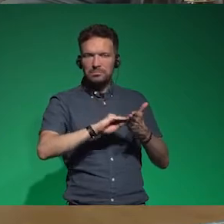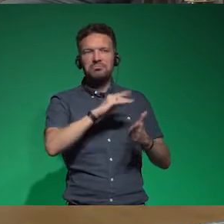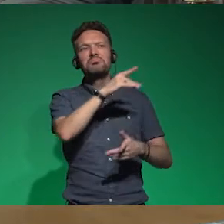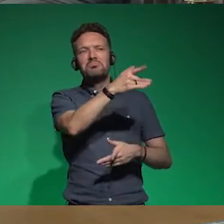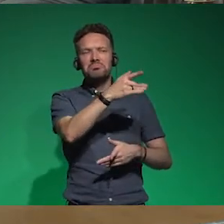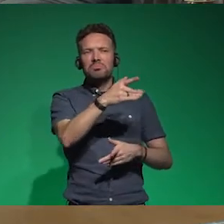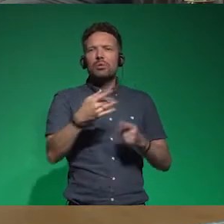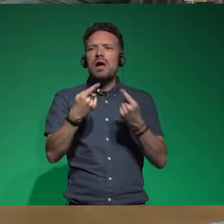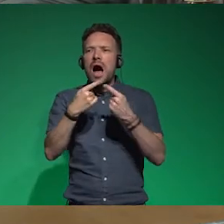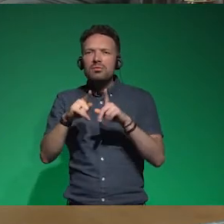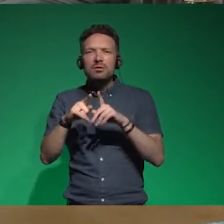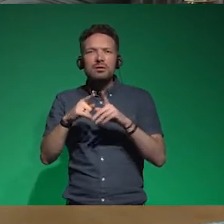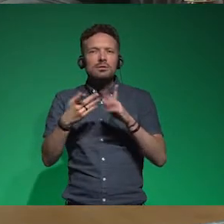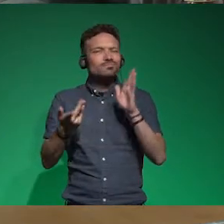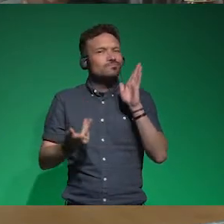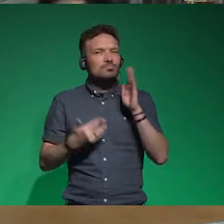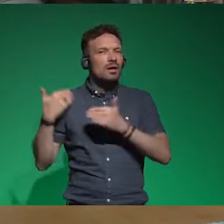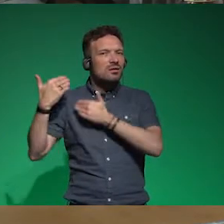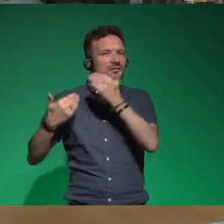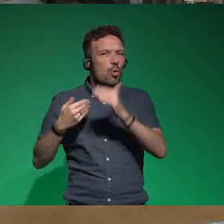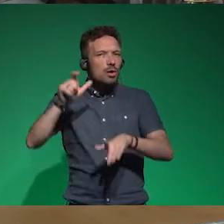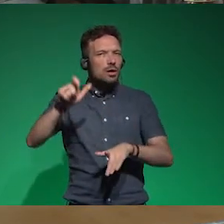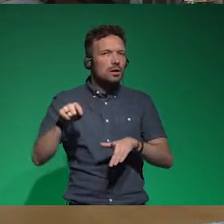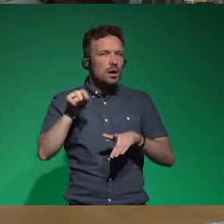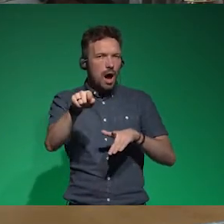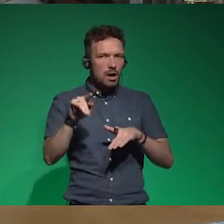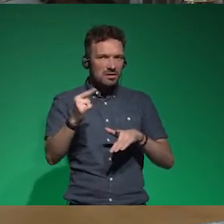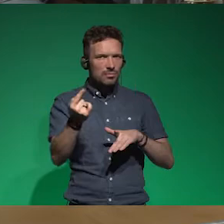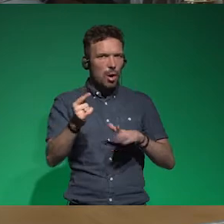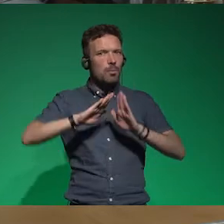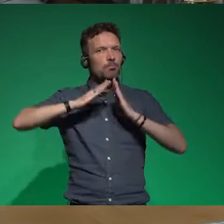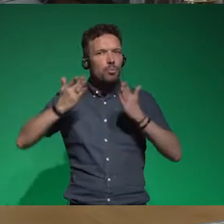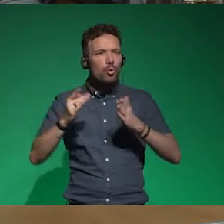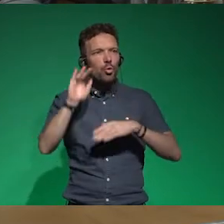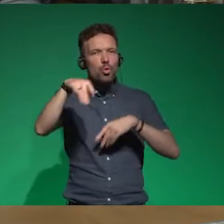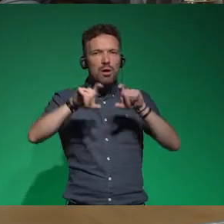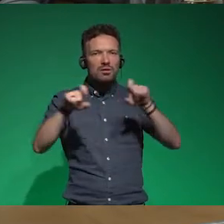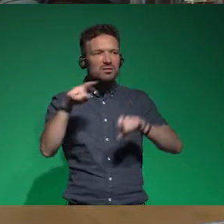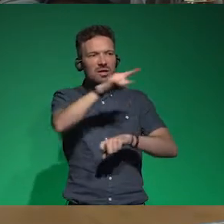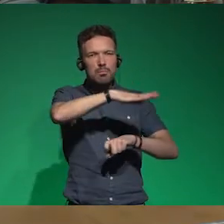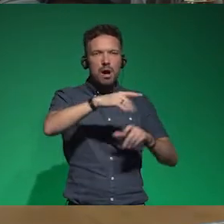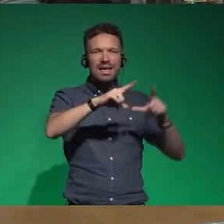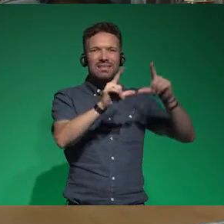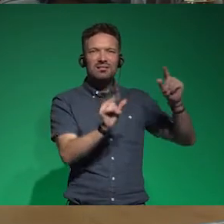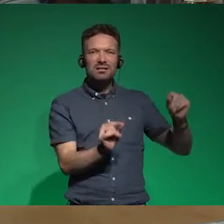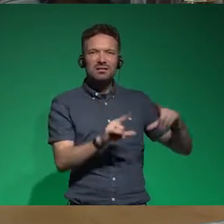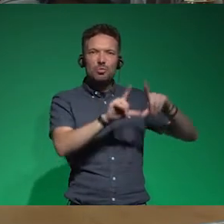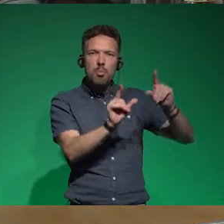all these journal trips of these adventurers or also people who were hired by